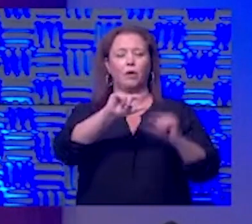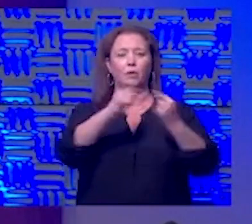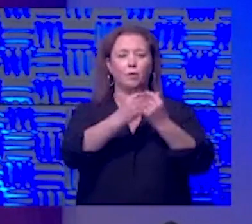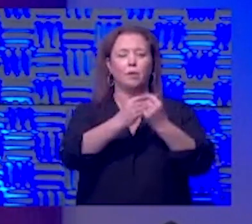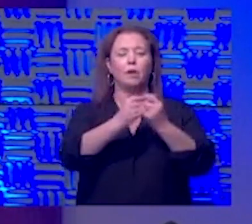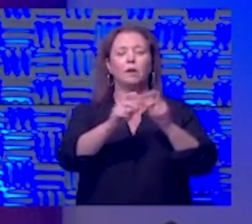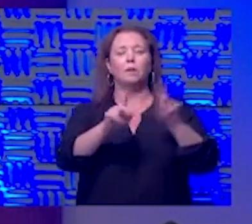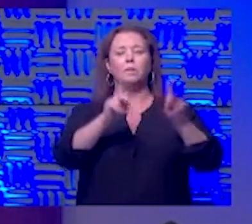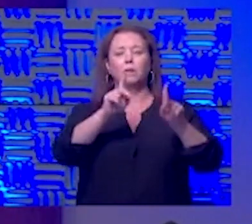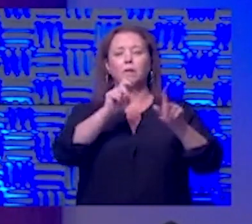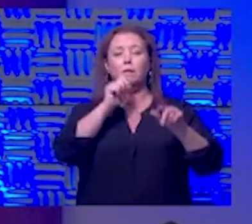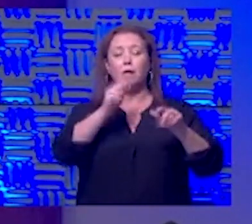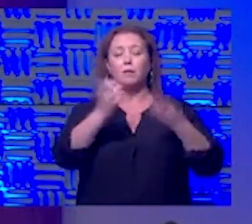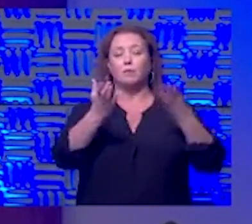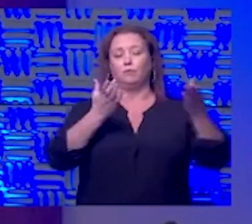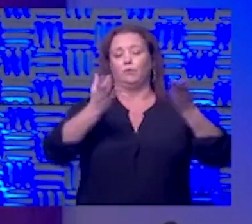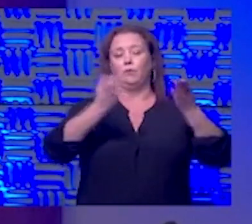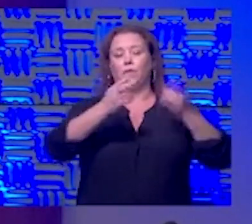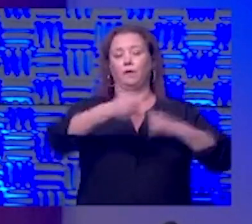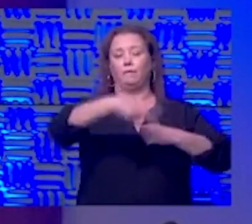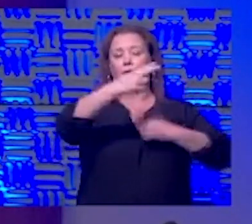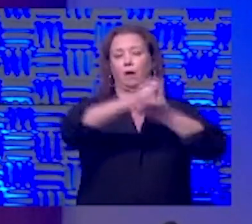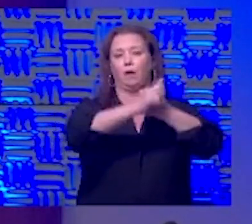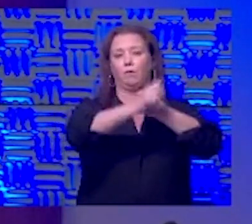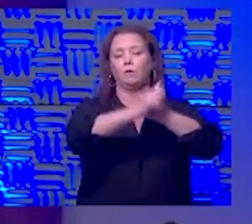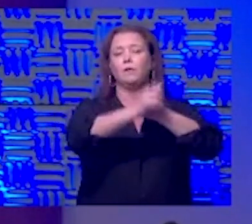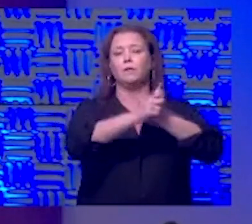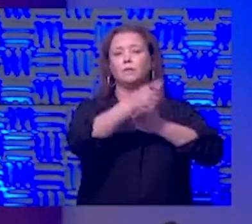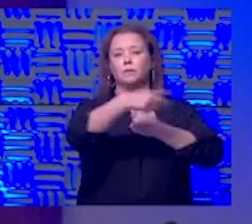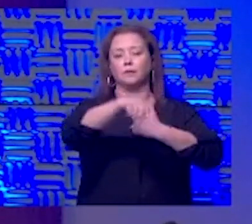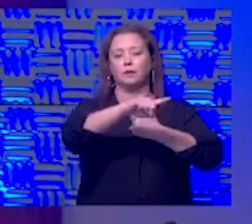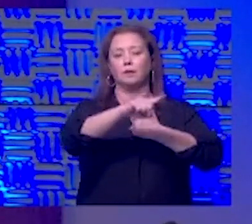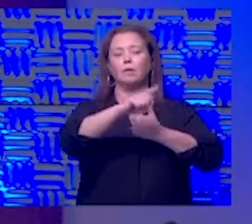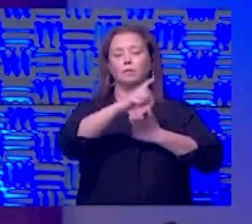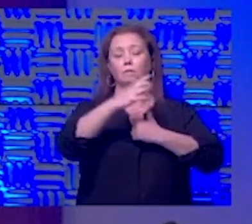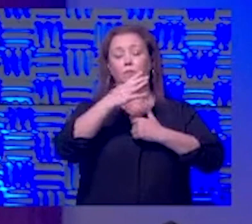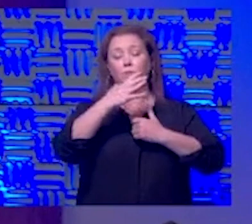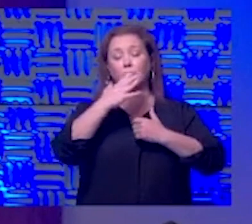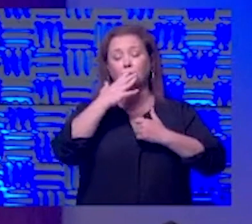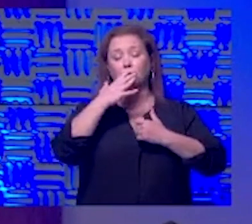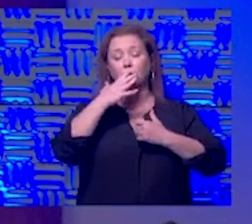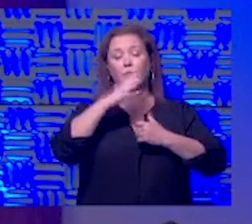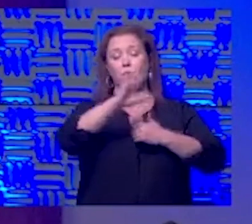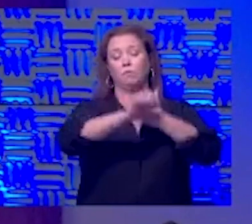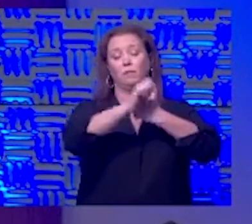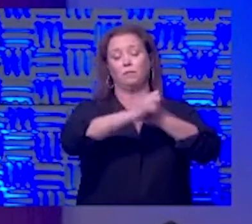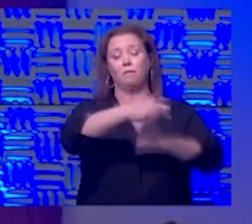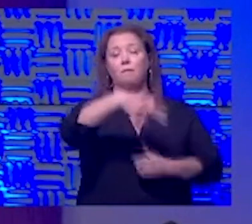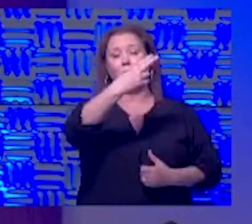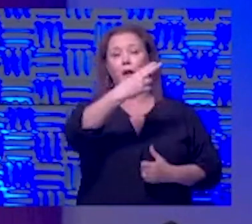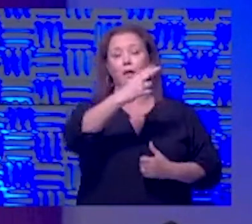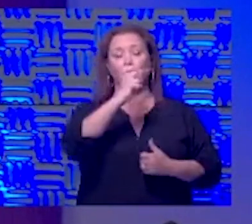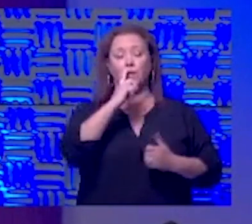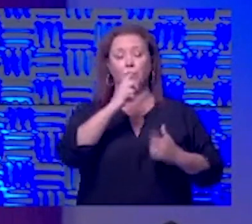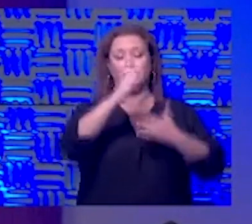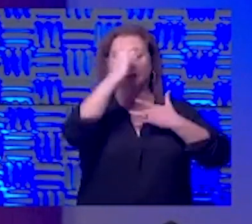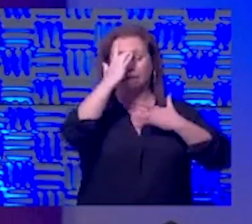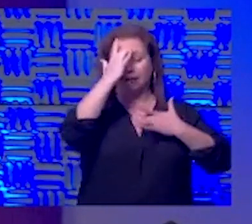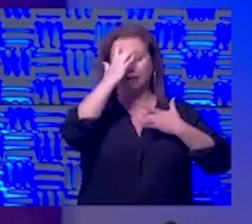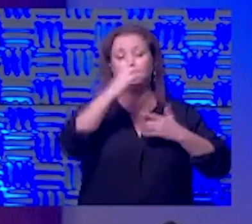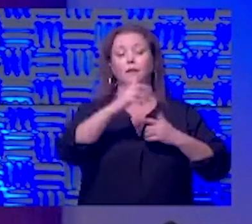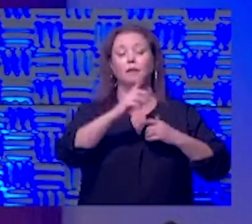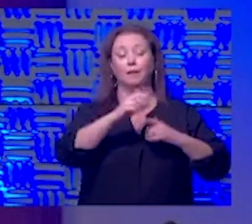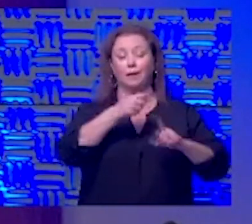underserved populations, they're at higher risk from poor outcomes from all sorts of diseases and much higher risk of having various